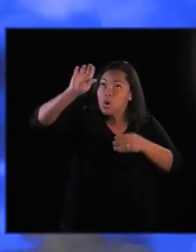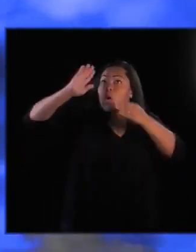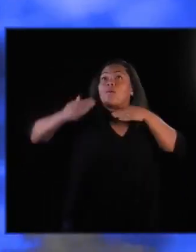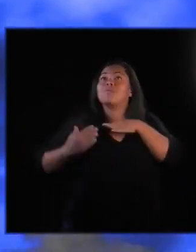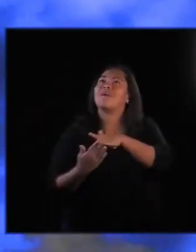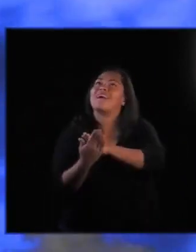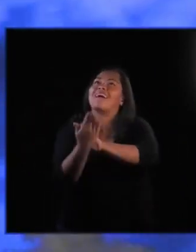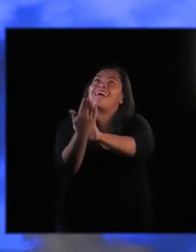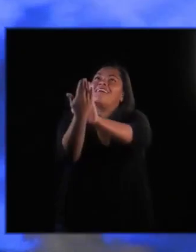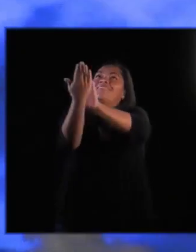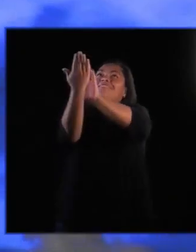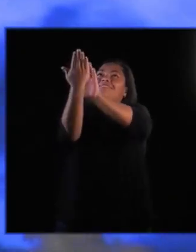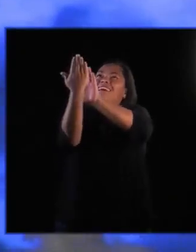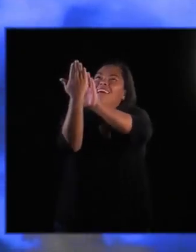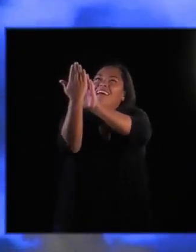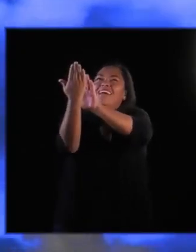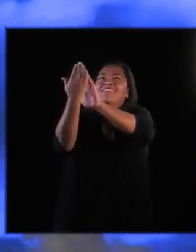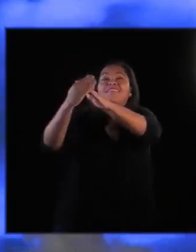Your